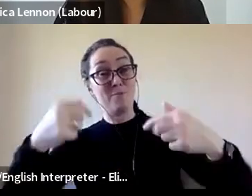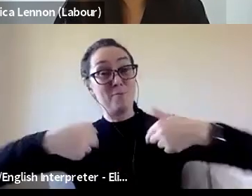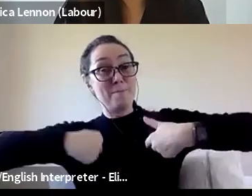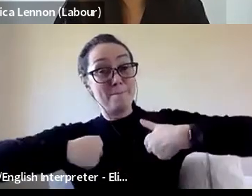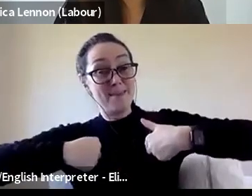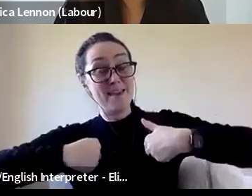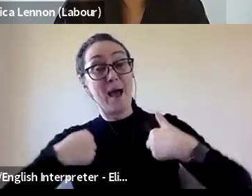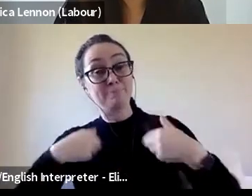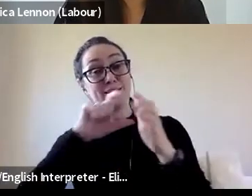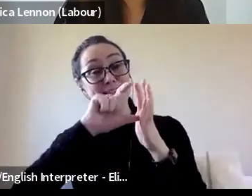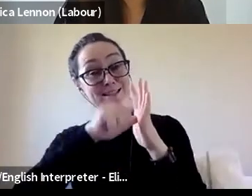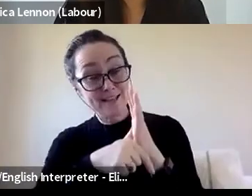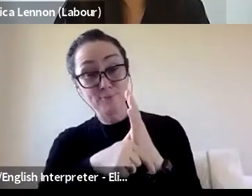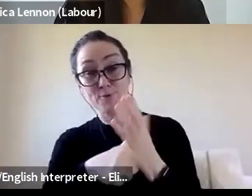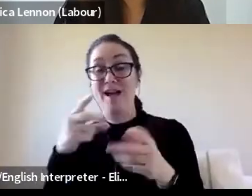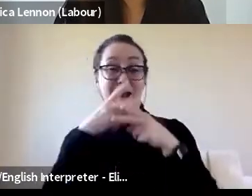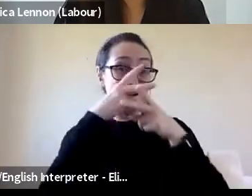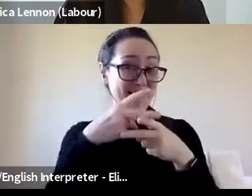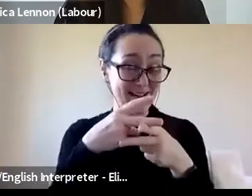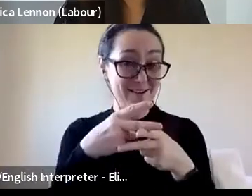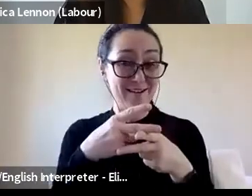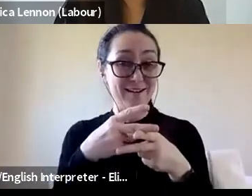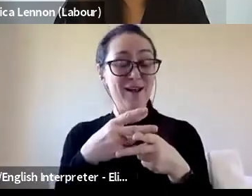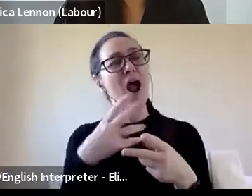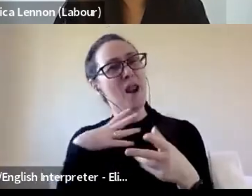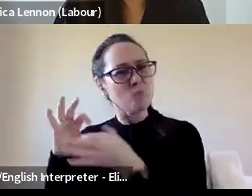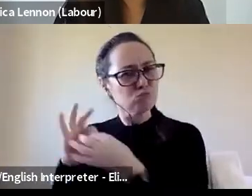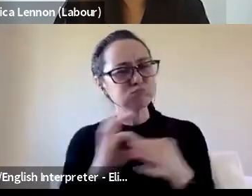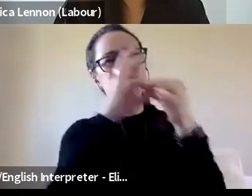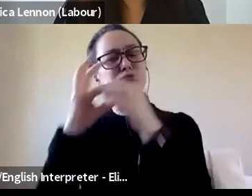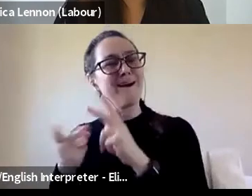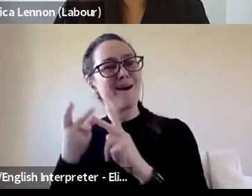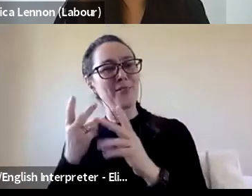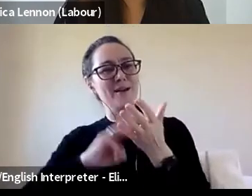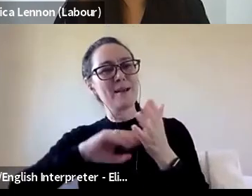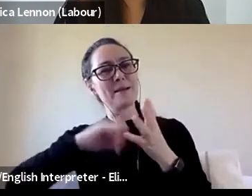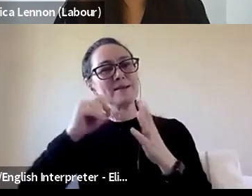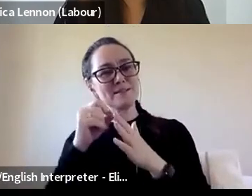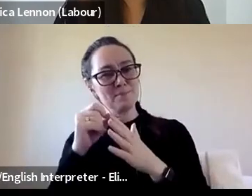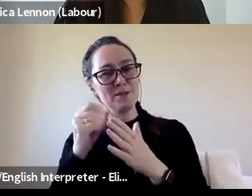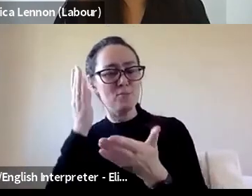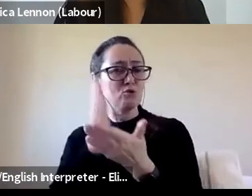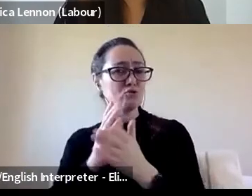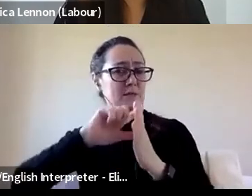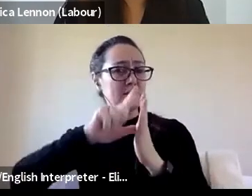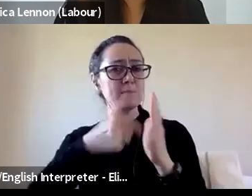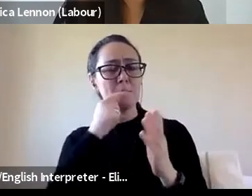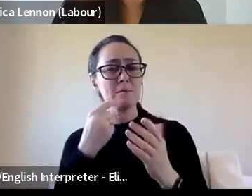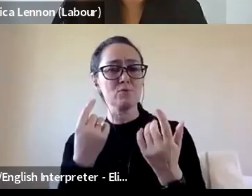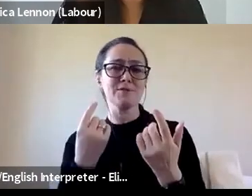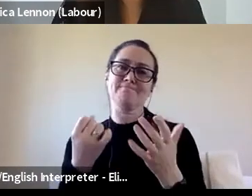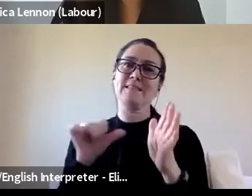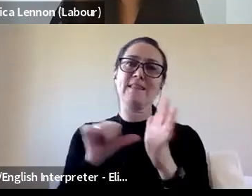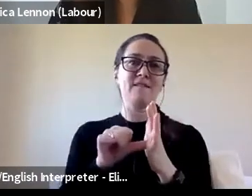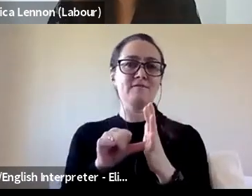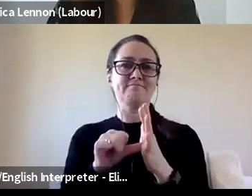smash it, and work with all the other disabled MSPs to get our issues to the front and centre of the Holyrood Chamber.